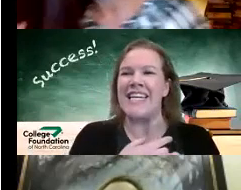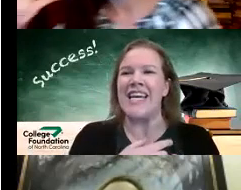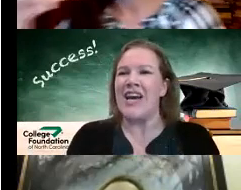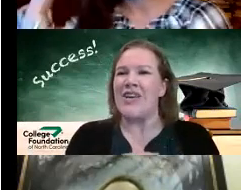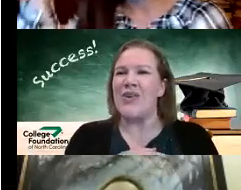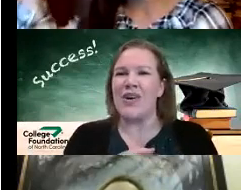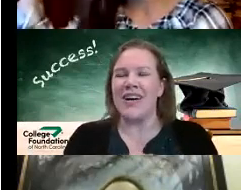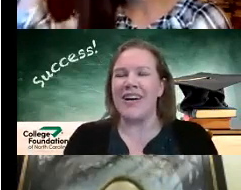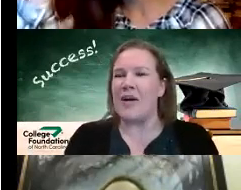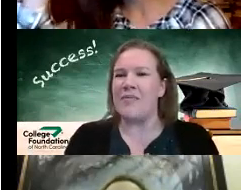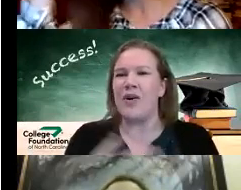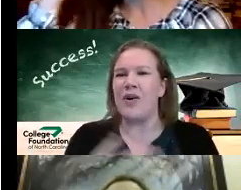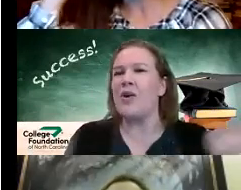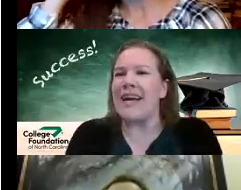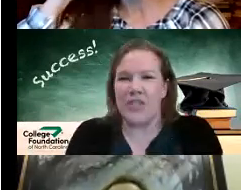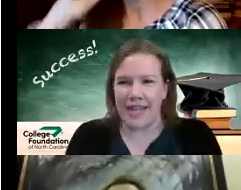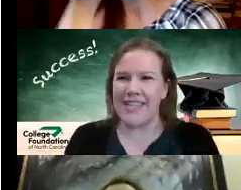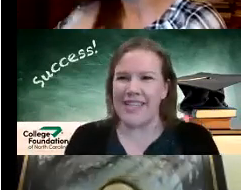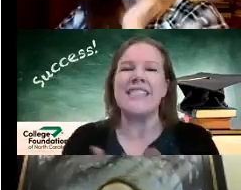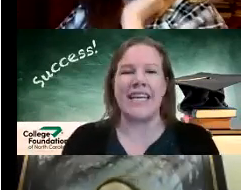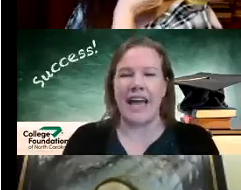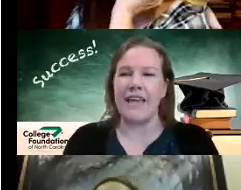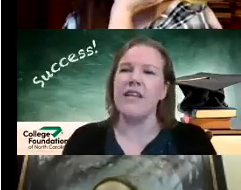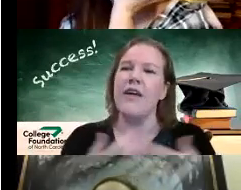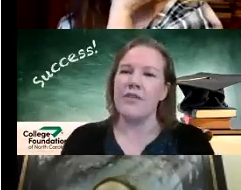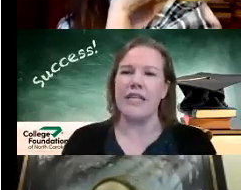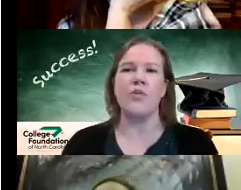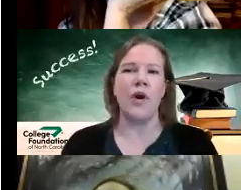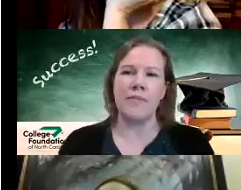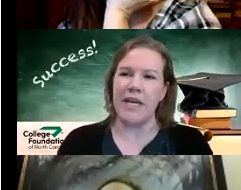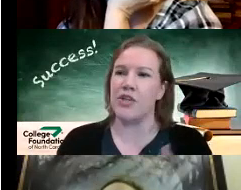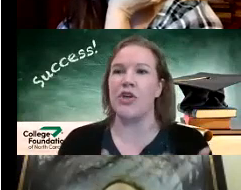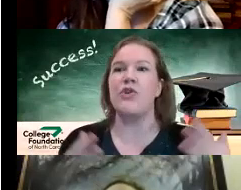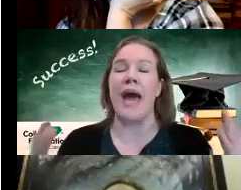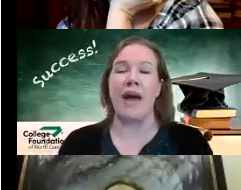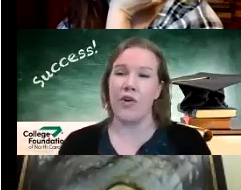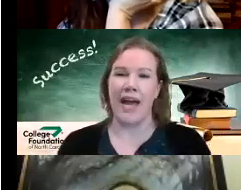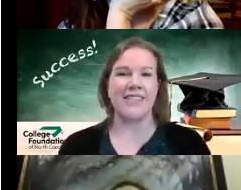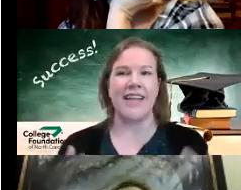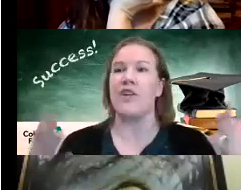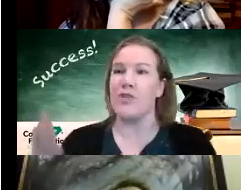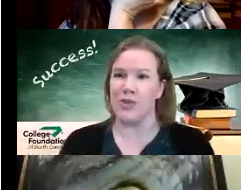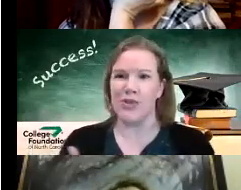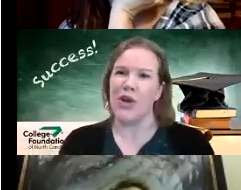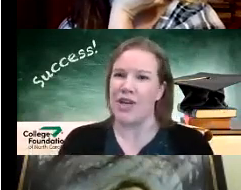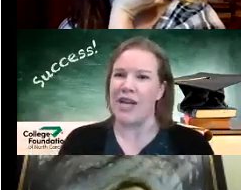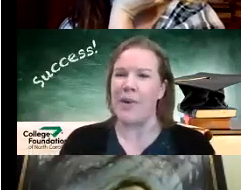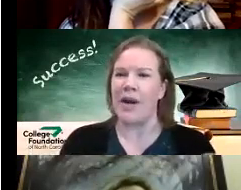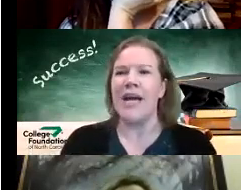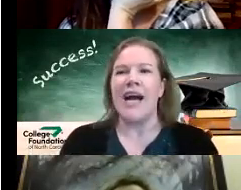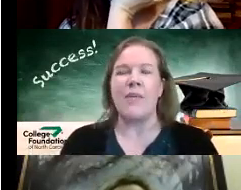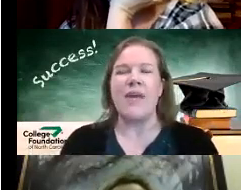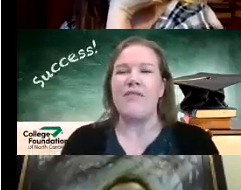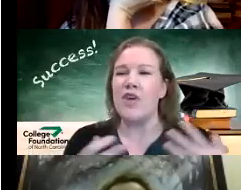You're going to need your home address, things like that. And then other things you want to make sure you have correct, like your social security